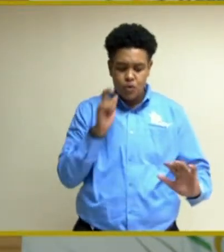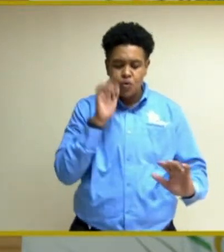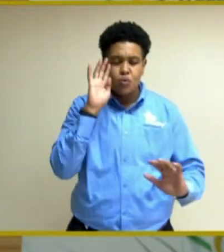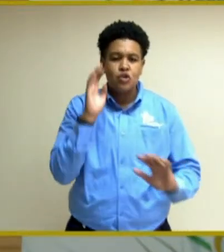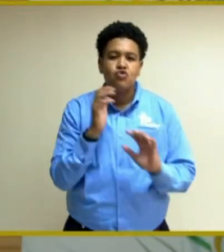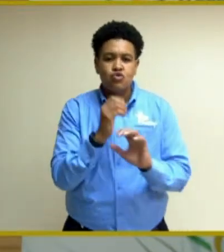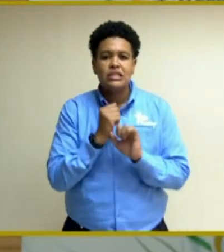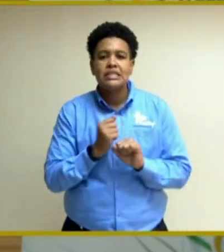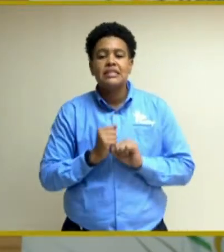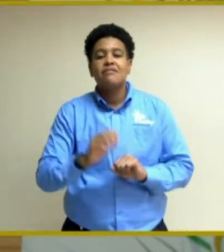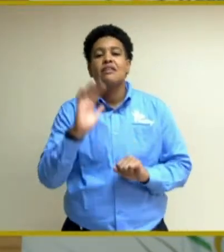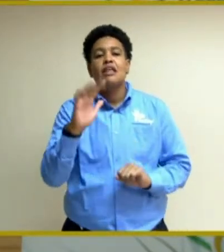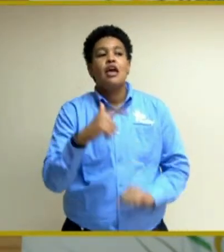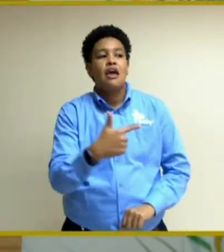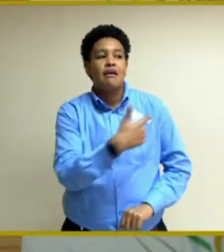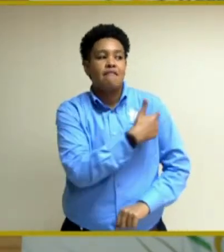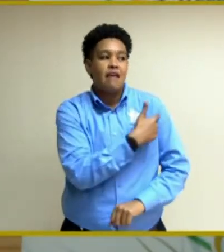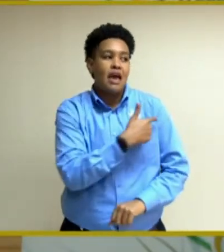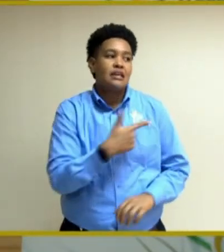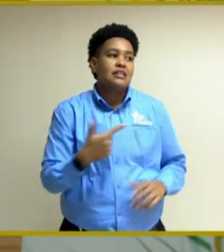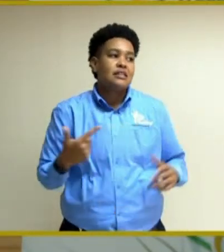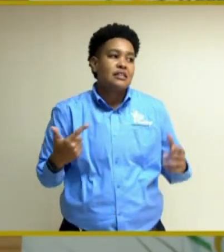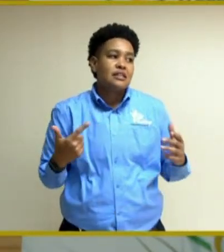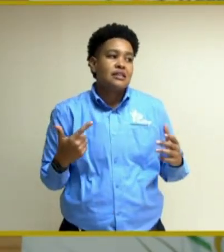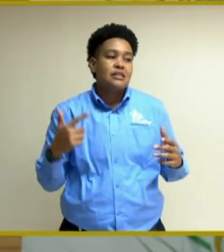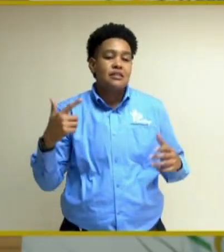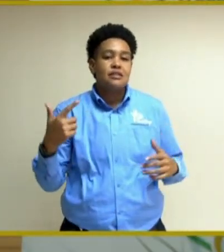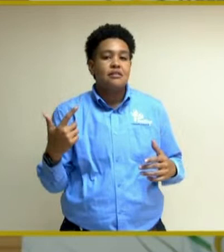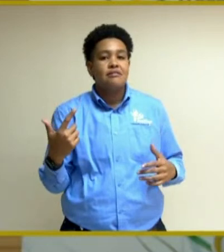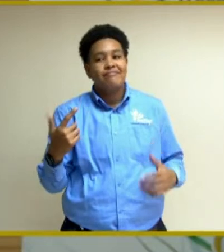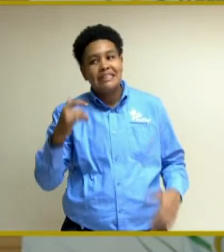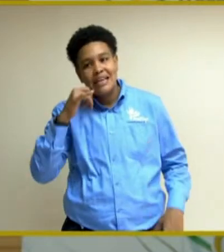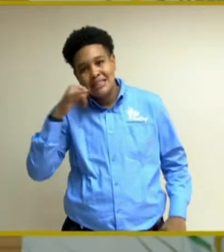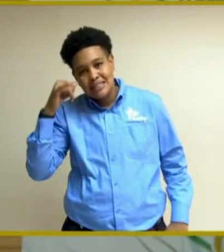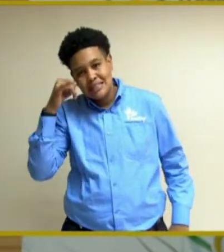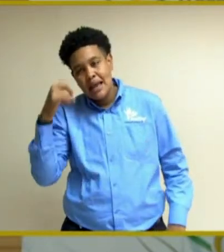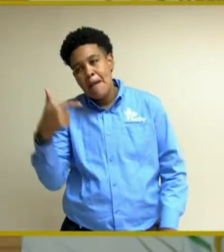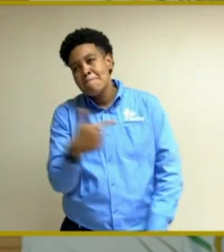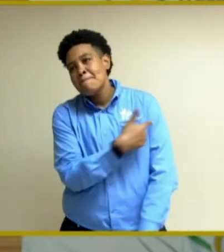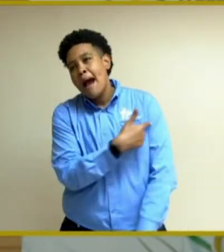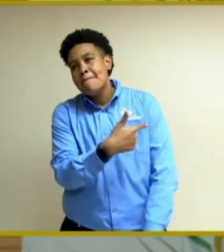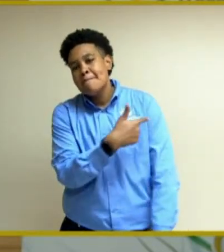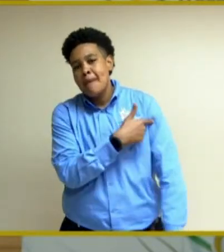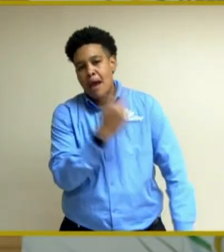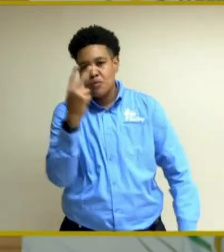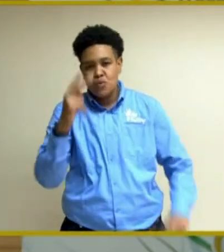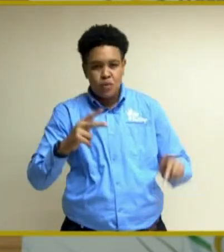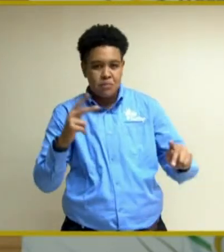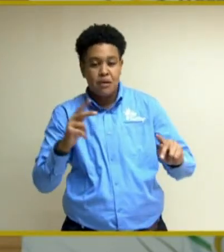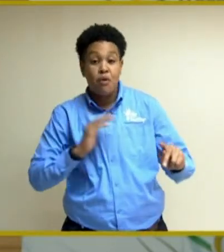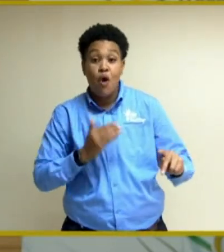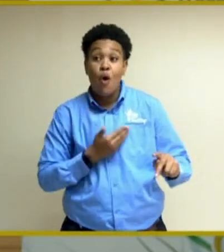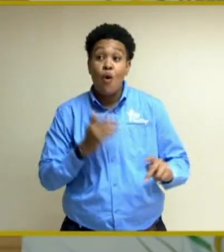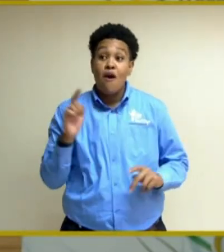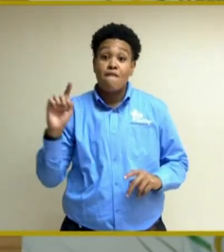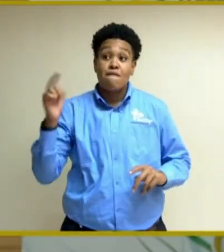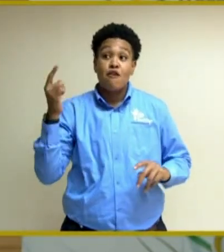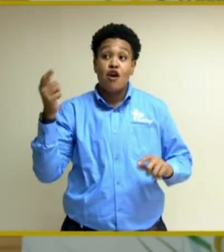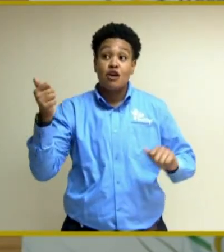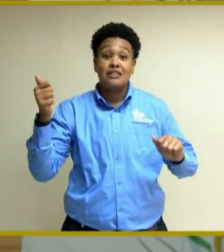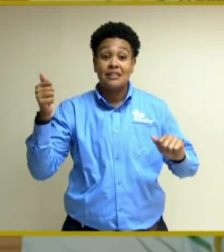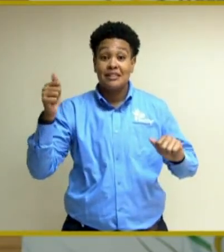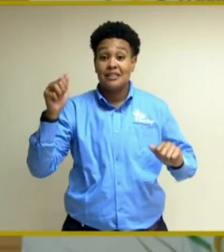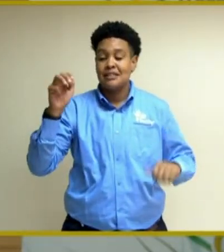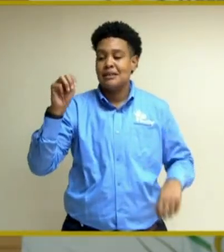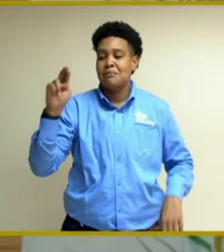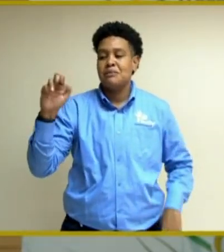received their vaccines or jabs yesterday. Our very first